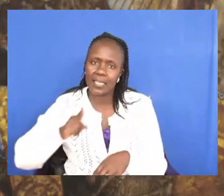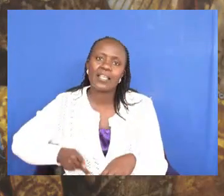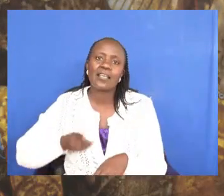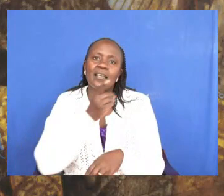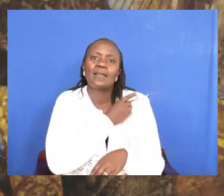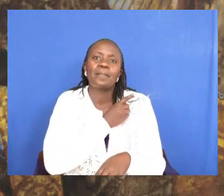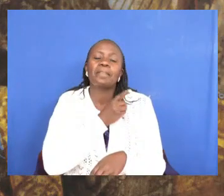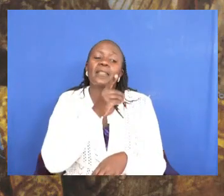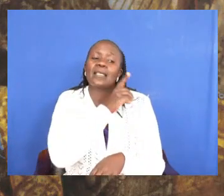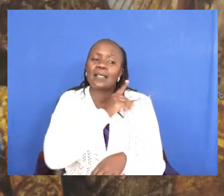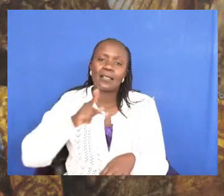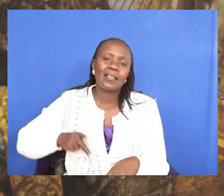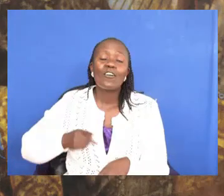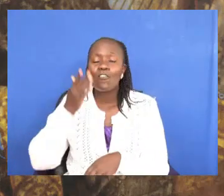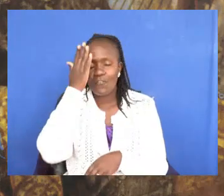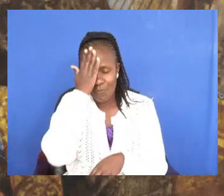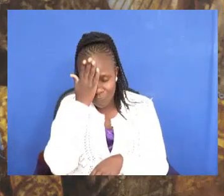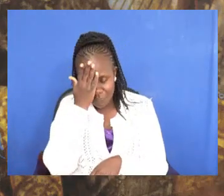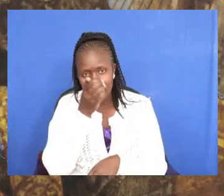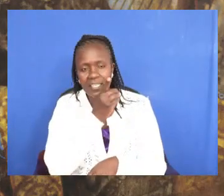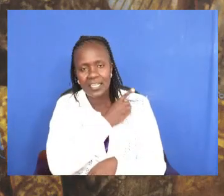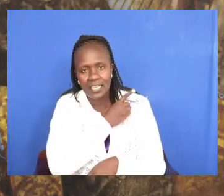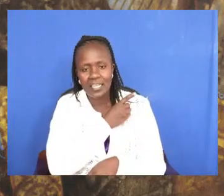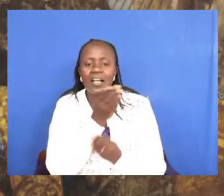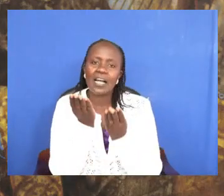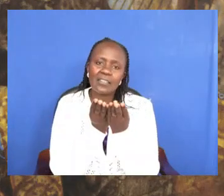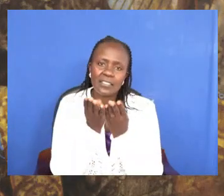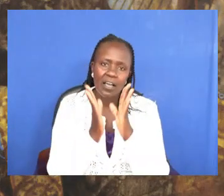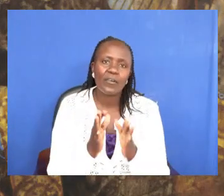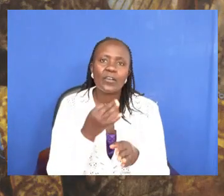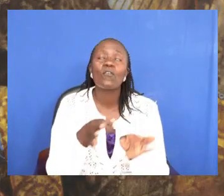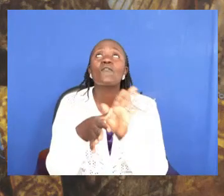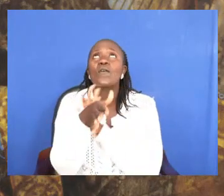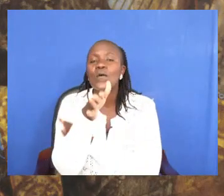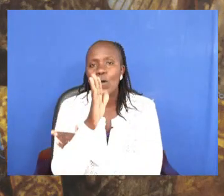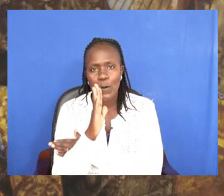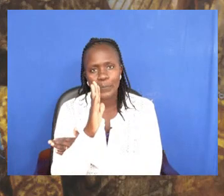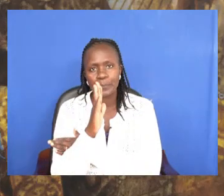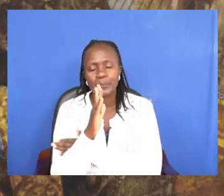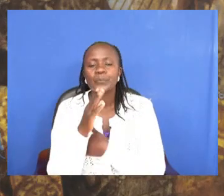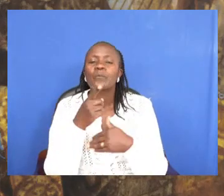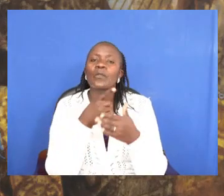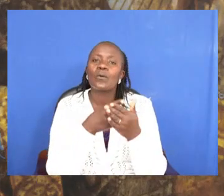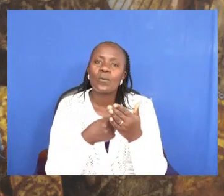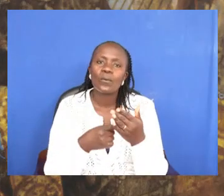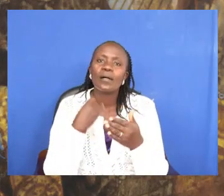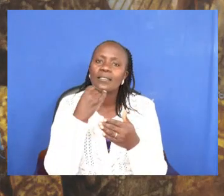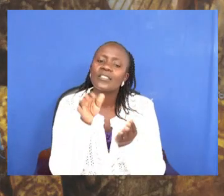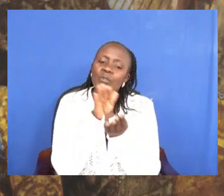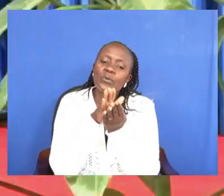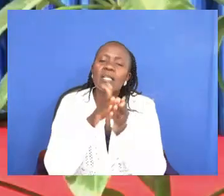David was a king of Israel, and David was also a servant of God. What is to keep